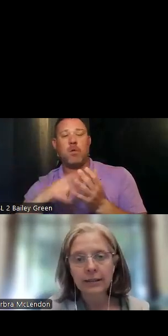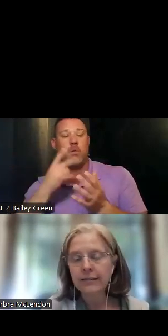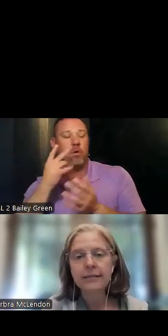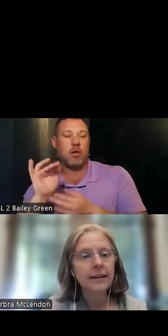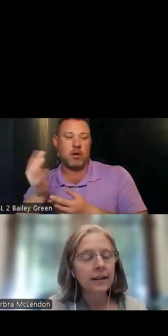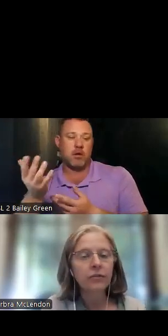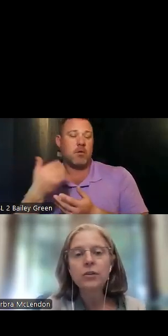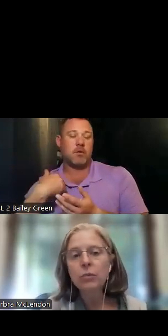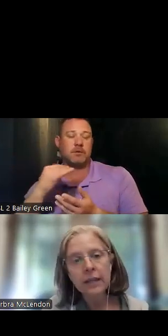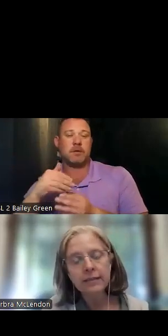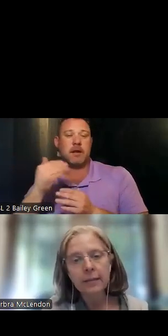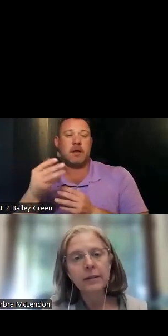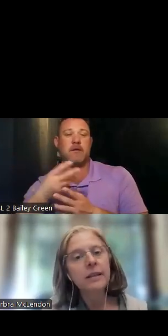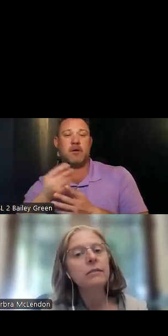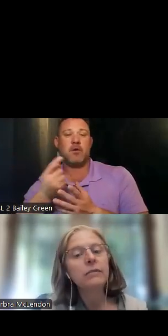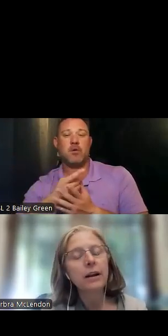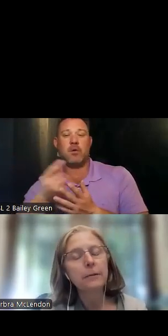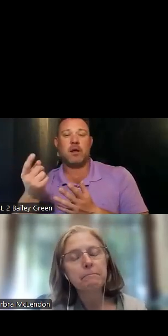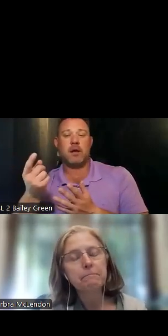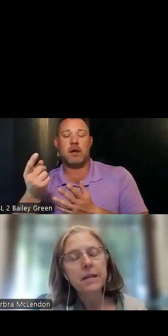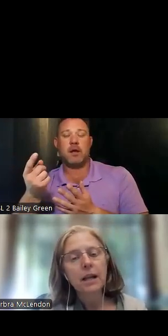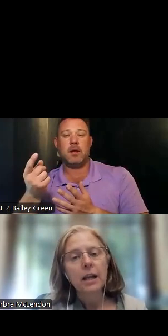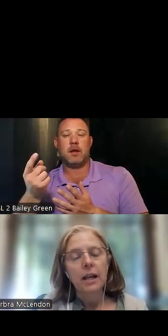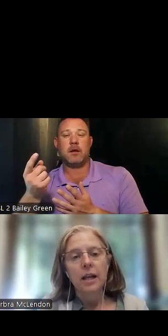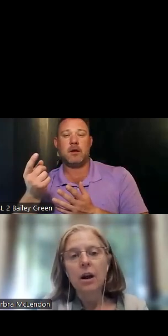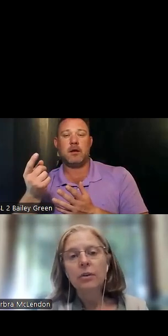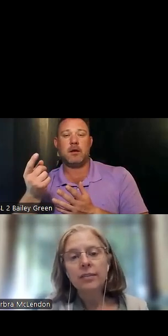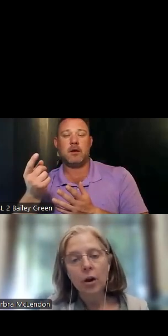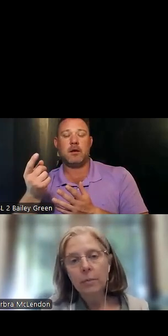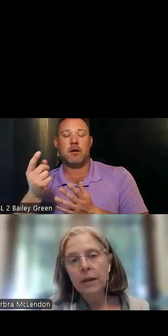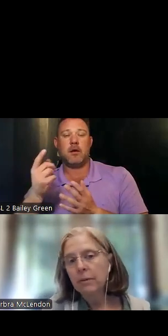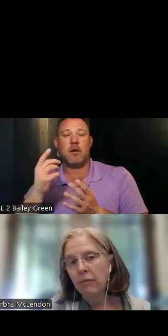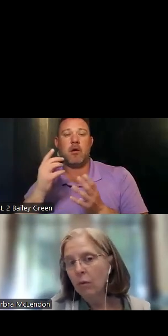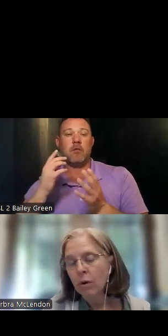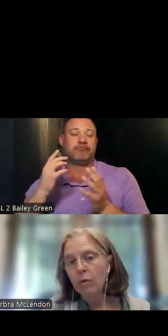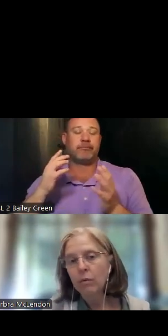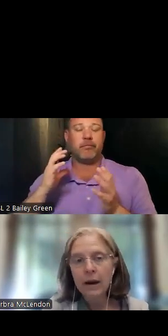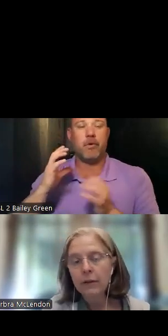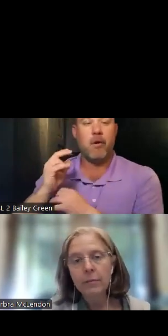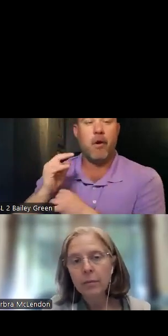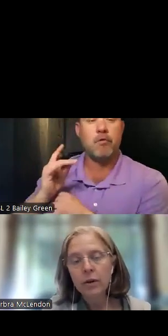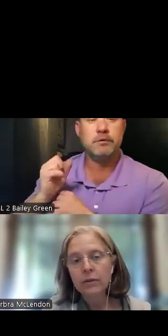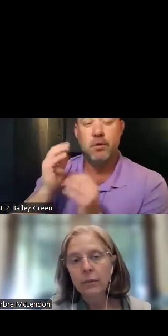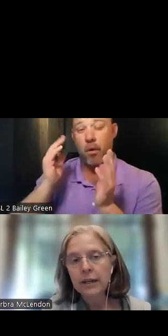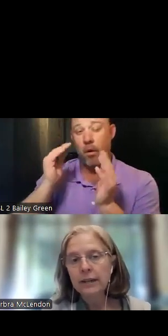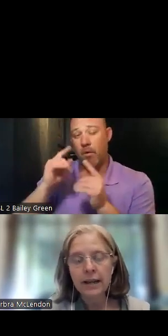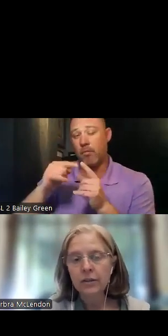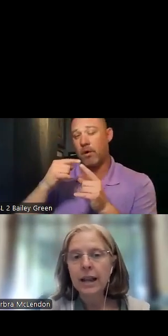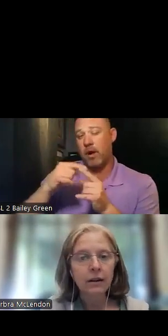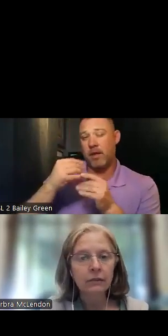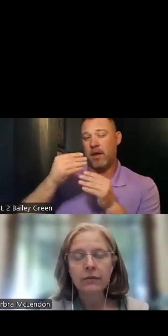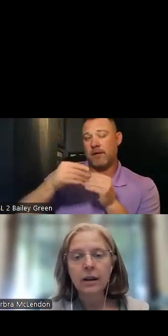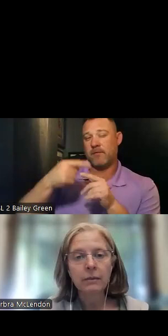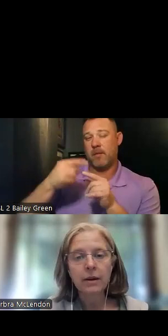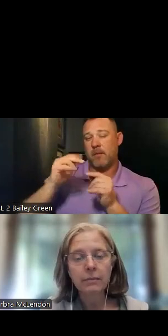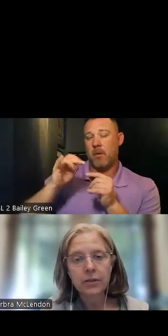look like. This is the next few weeks. I believe Congress is hoping before or around the Memorial Day weekend to actually